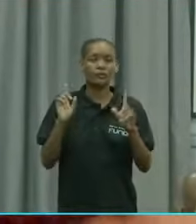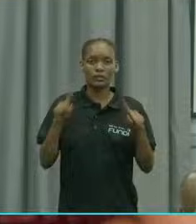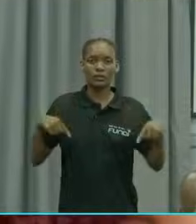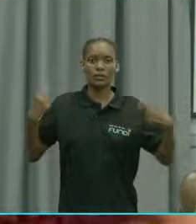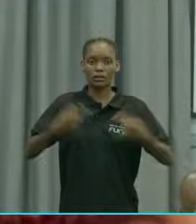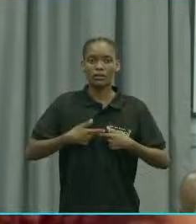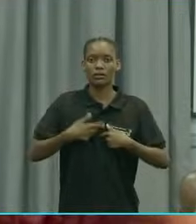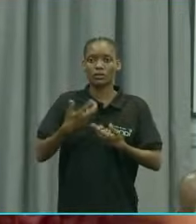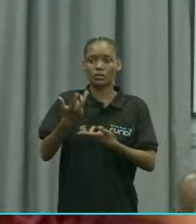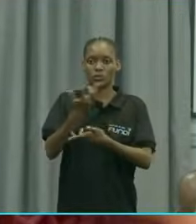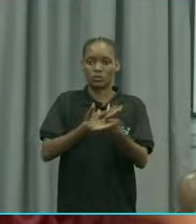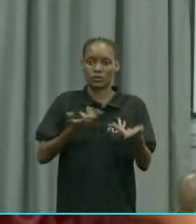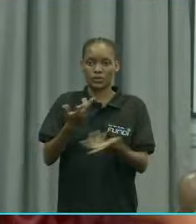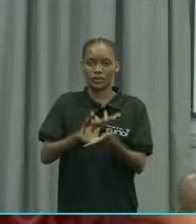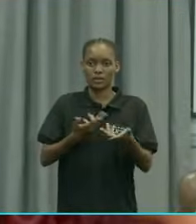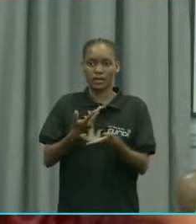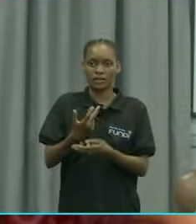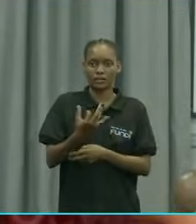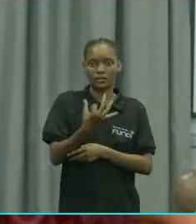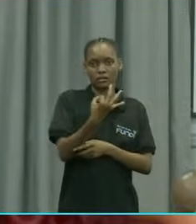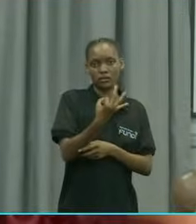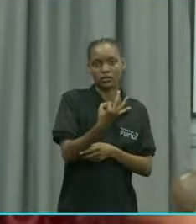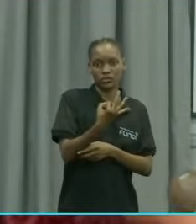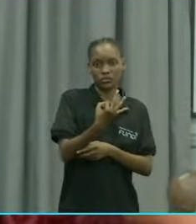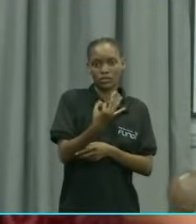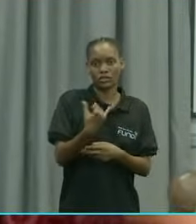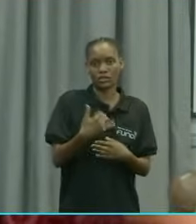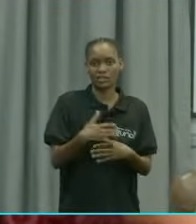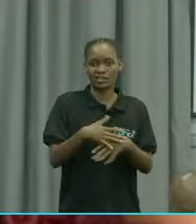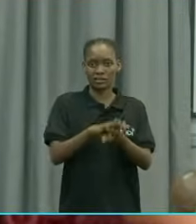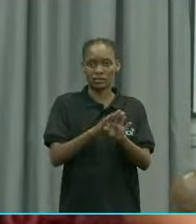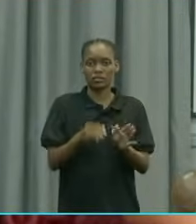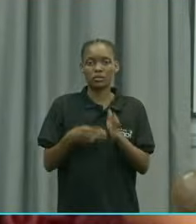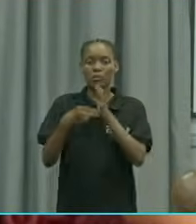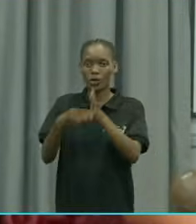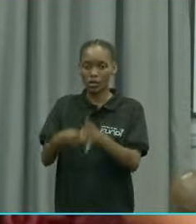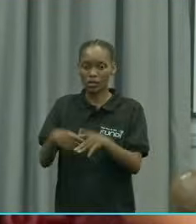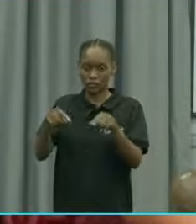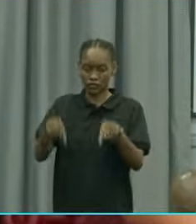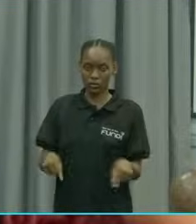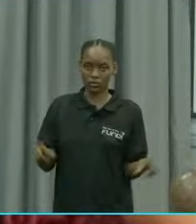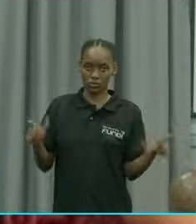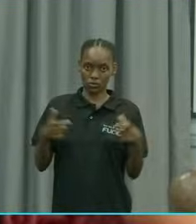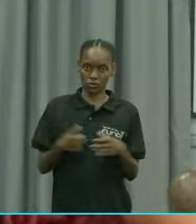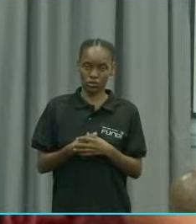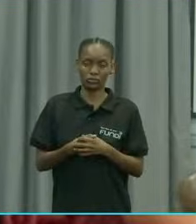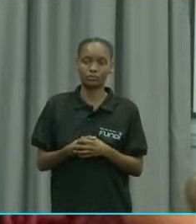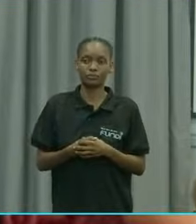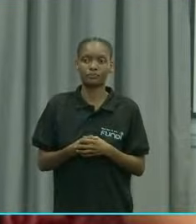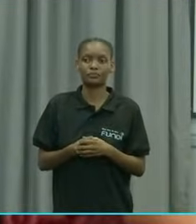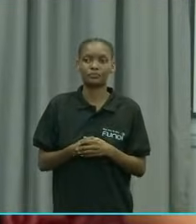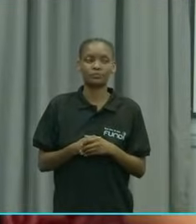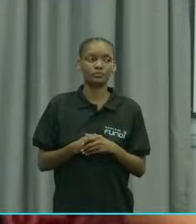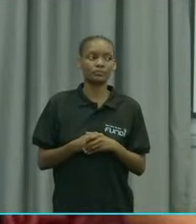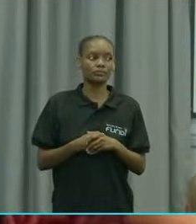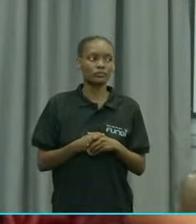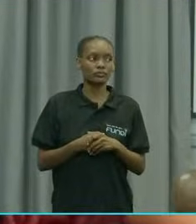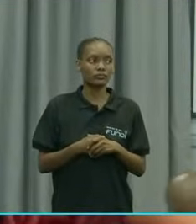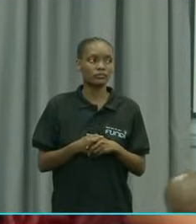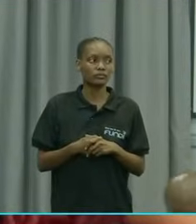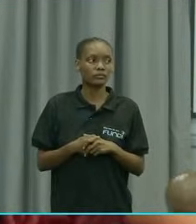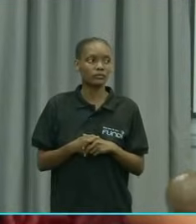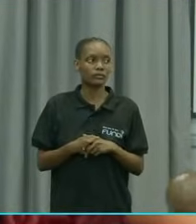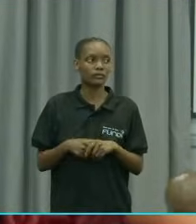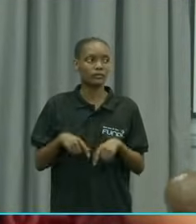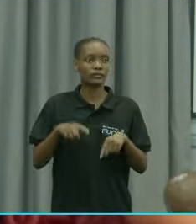discussing three-stream model in terms of this commission. We might need to get out of this